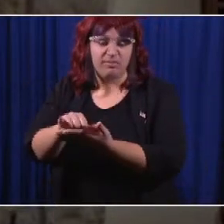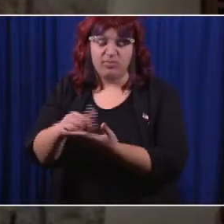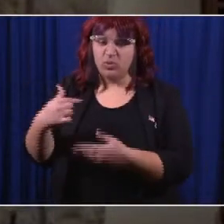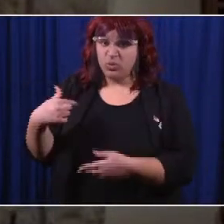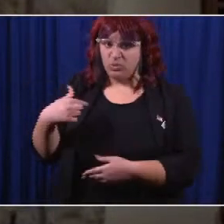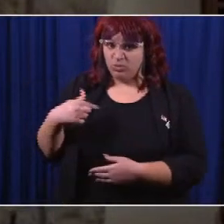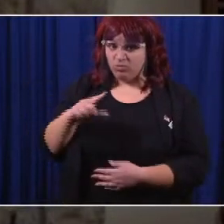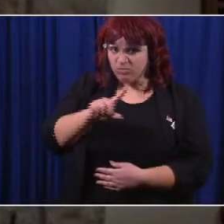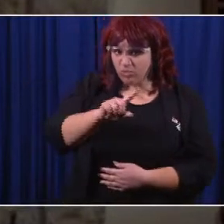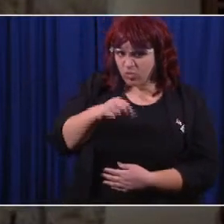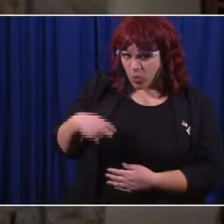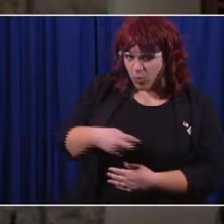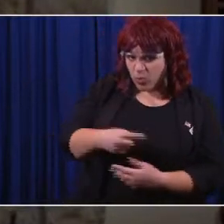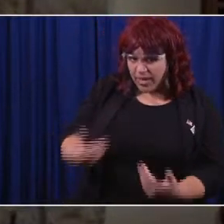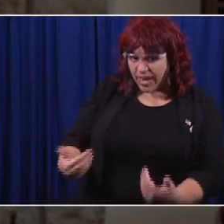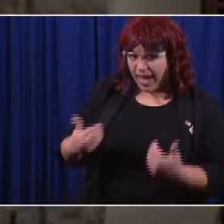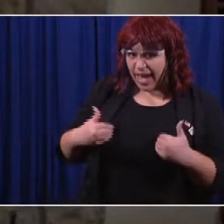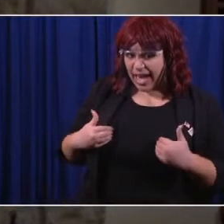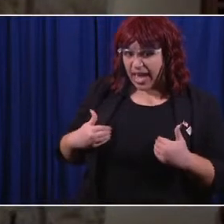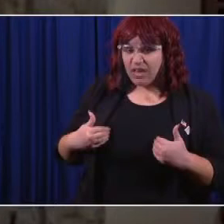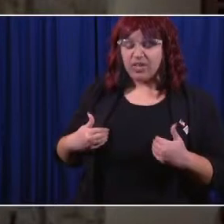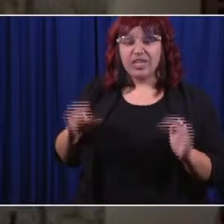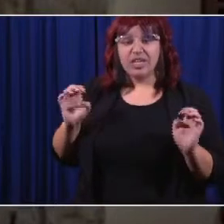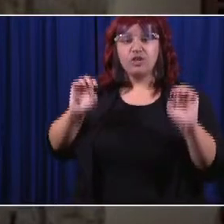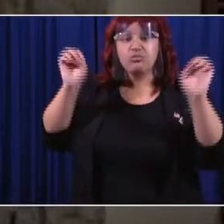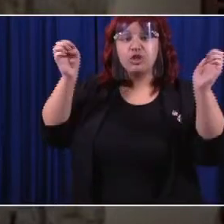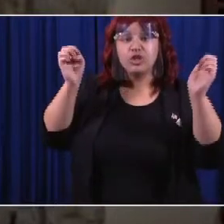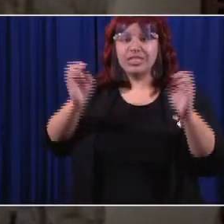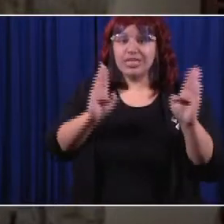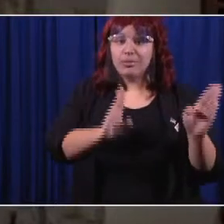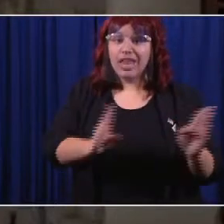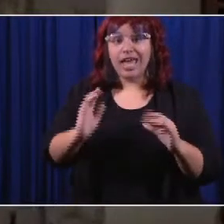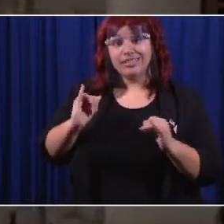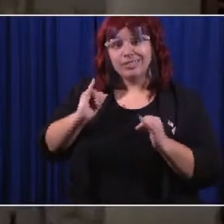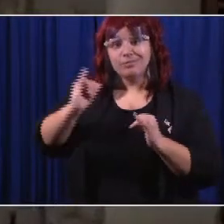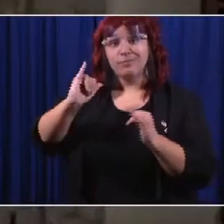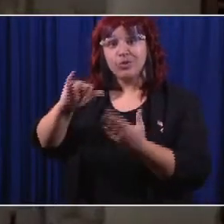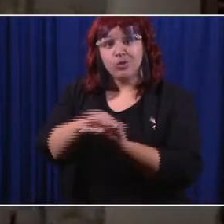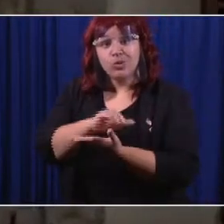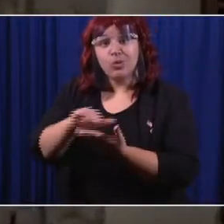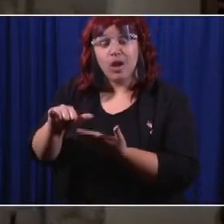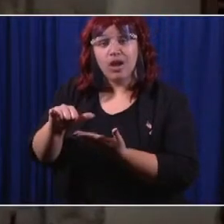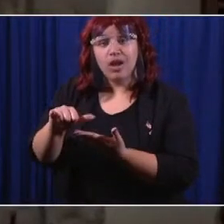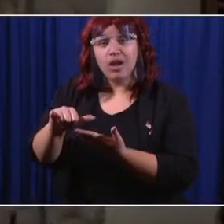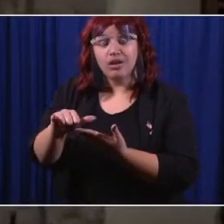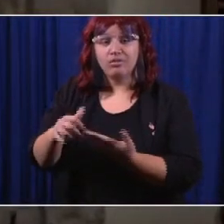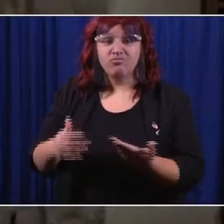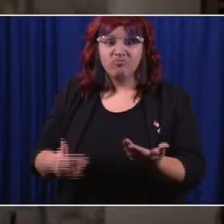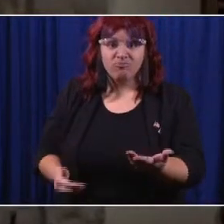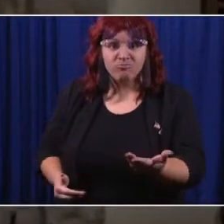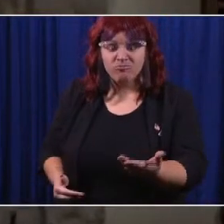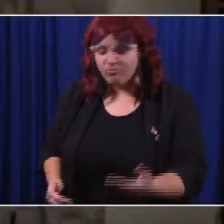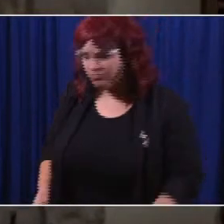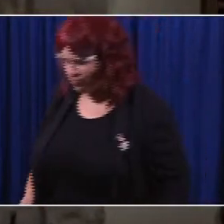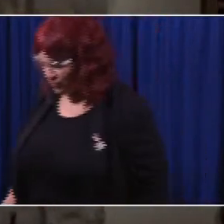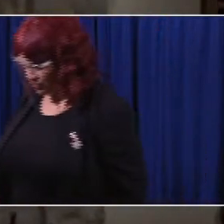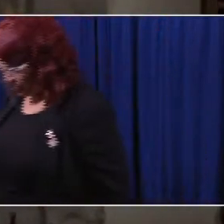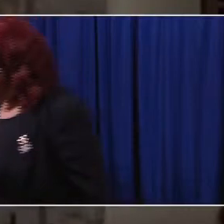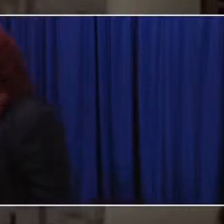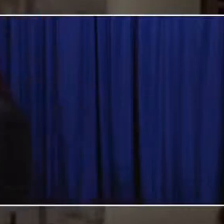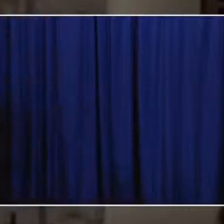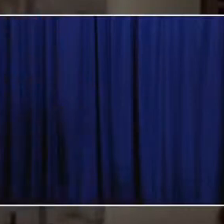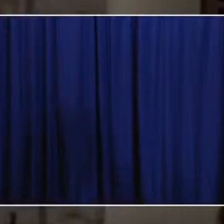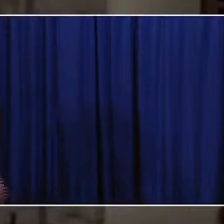to prepare for the surge that we could be seeing over the next month? Yeah, I mean, we work very, very, very closely with our